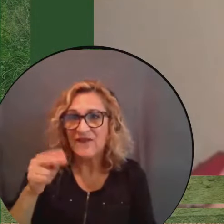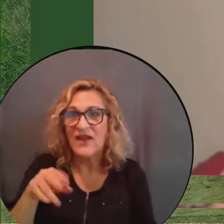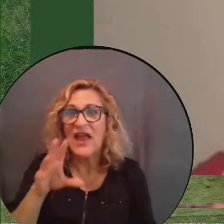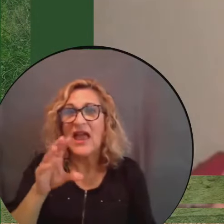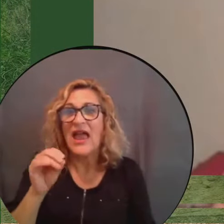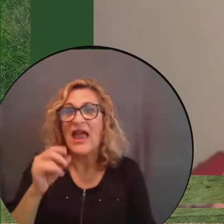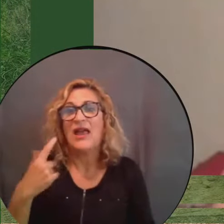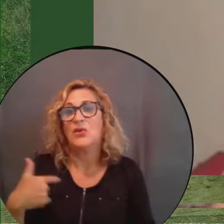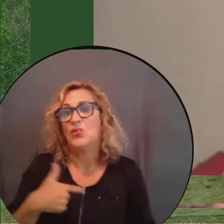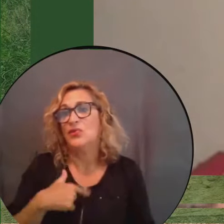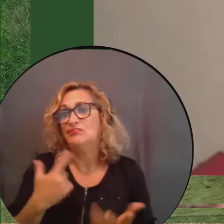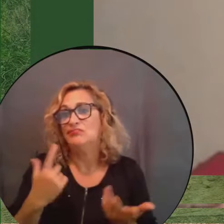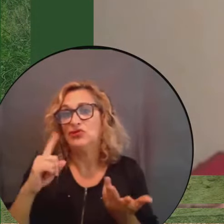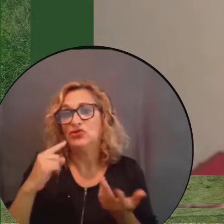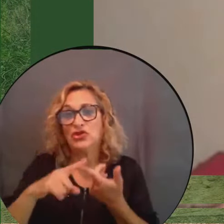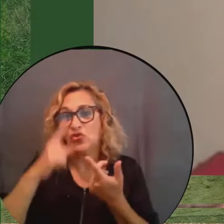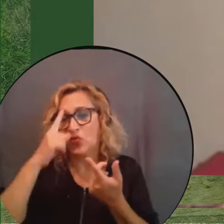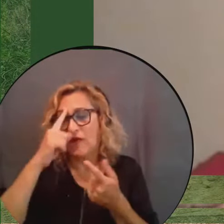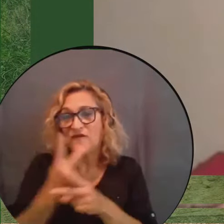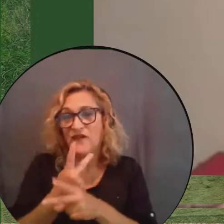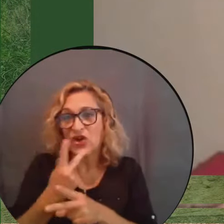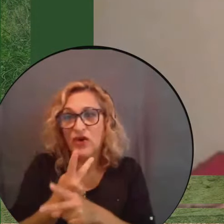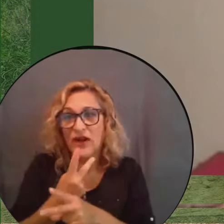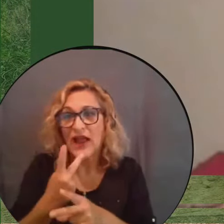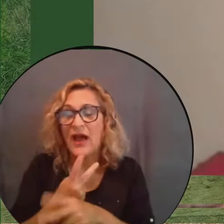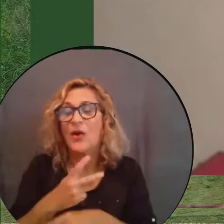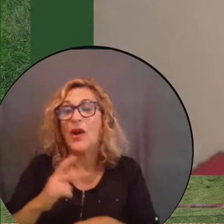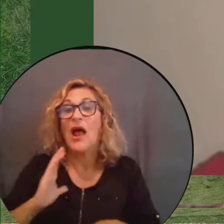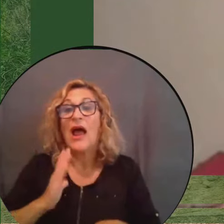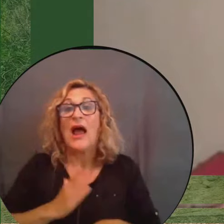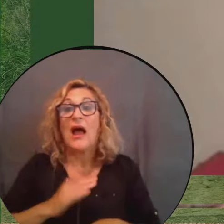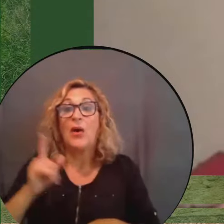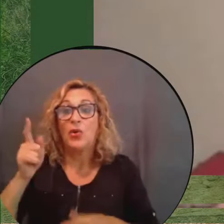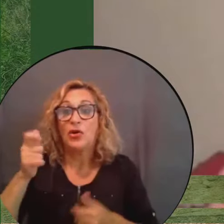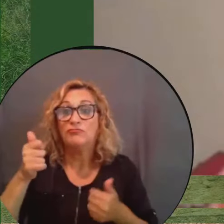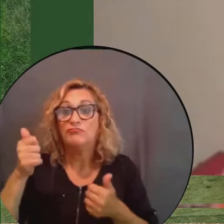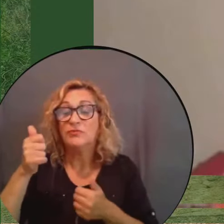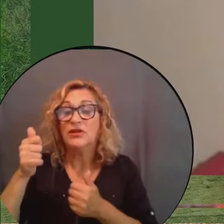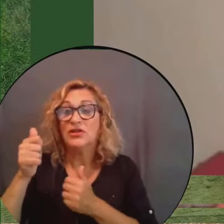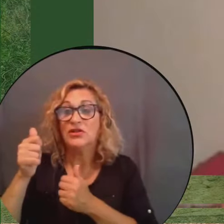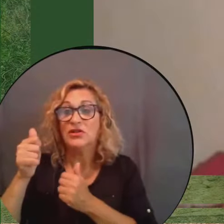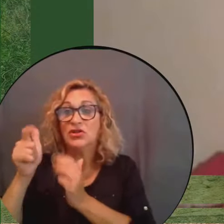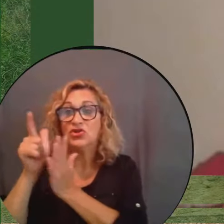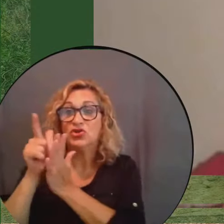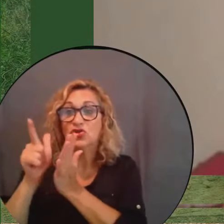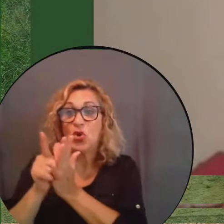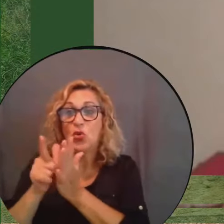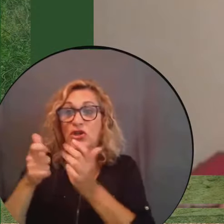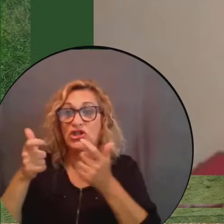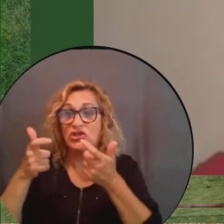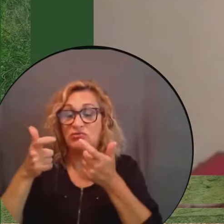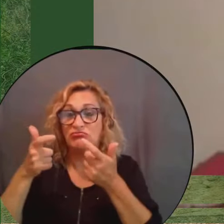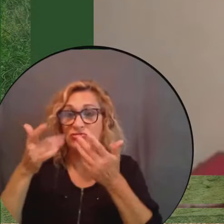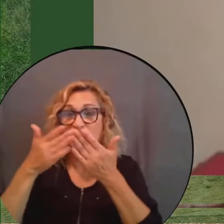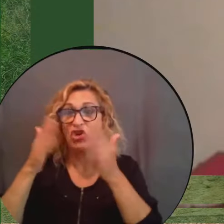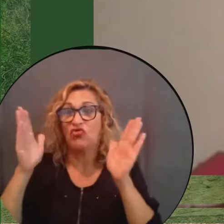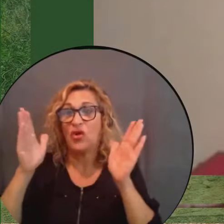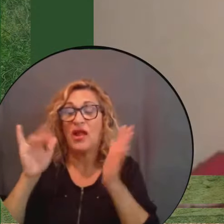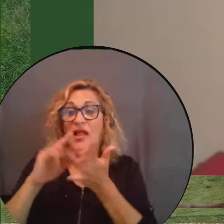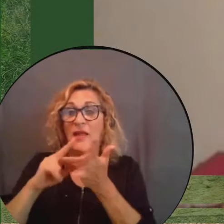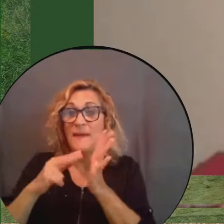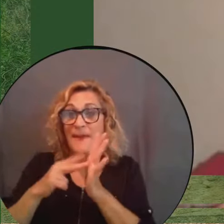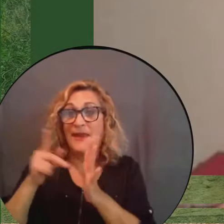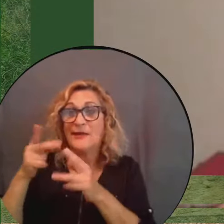We were just trying to figure it out. And then our attorney general, the day of the ruling, came out and said that not only was